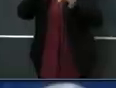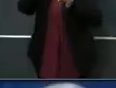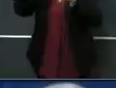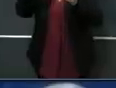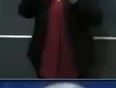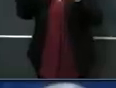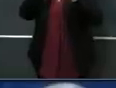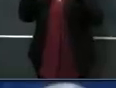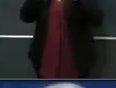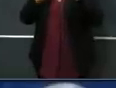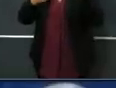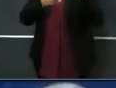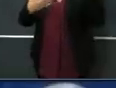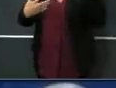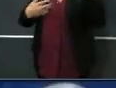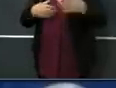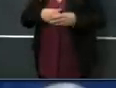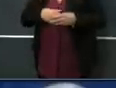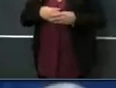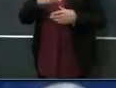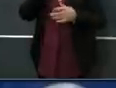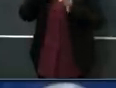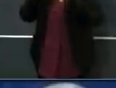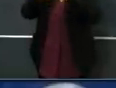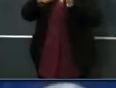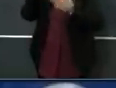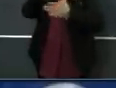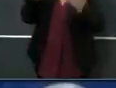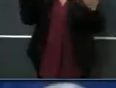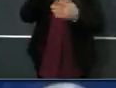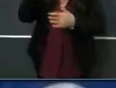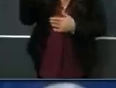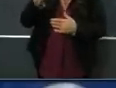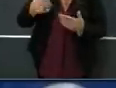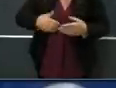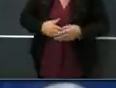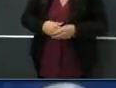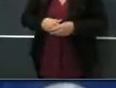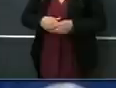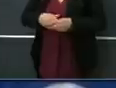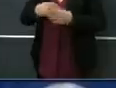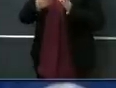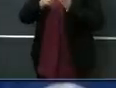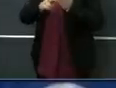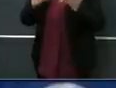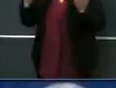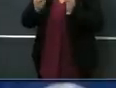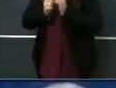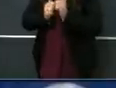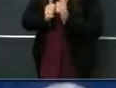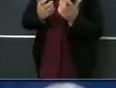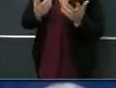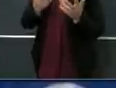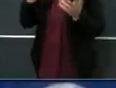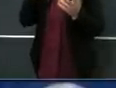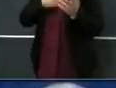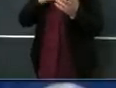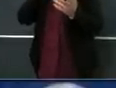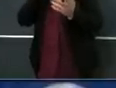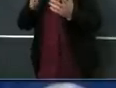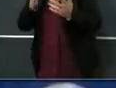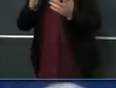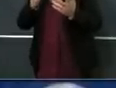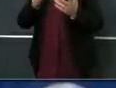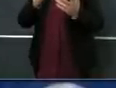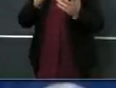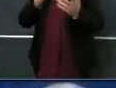curtain, exactly where we believe we are in real time in terms of our ability to begin to toggle, again, not a light switch, but